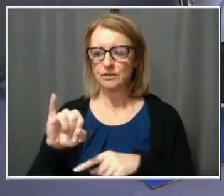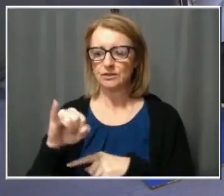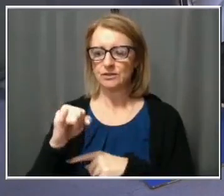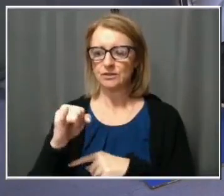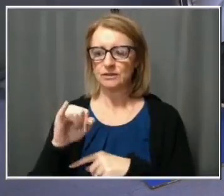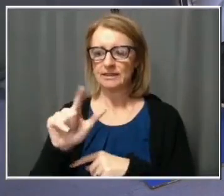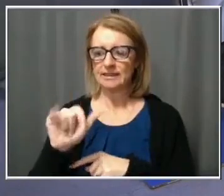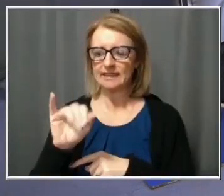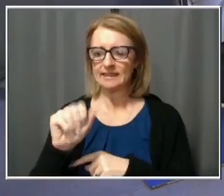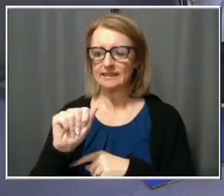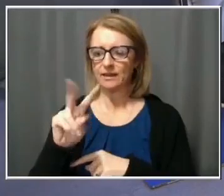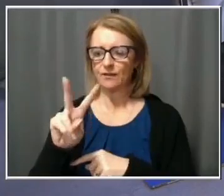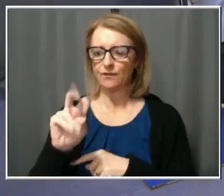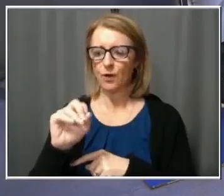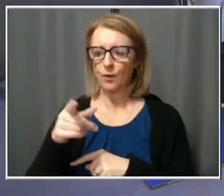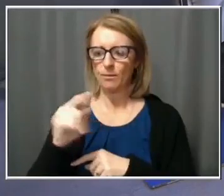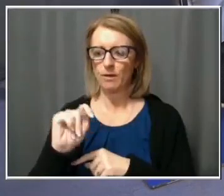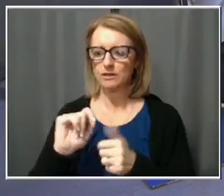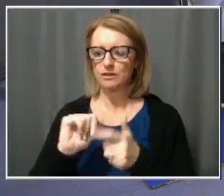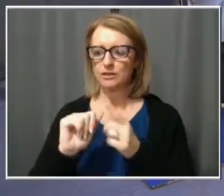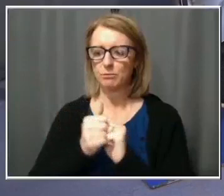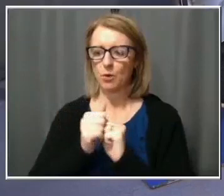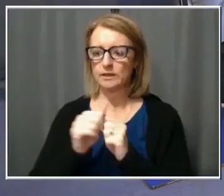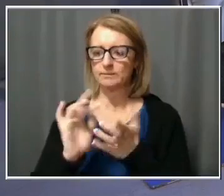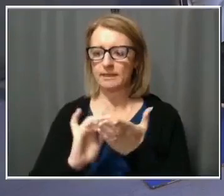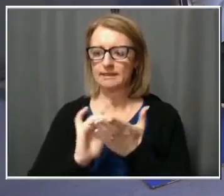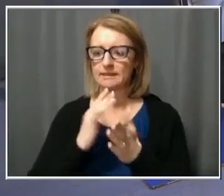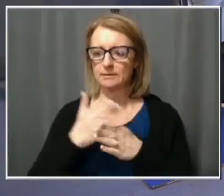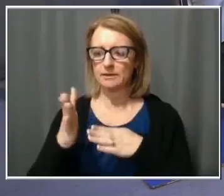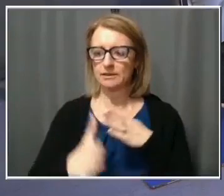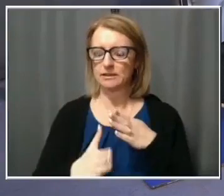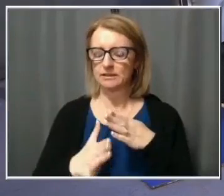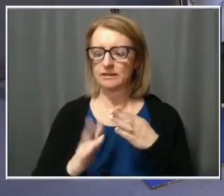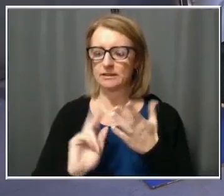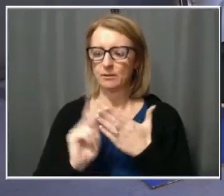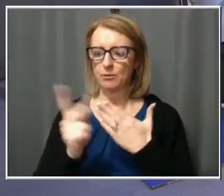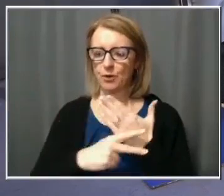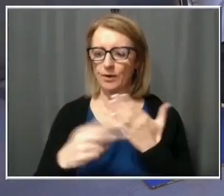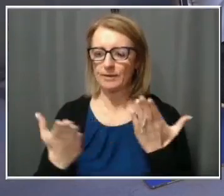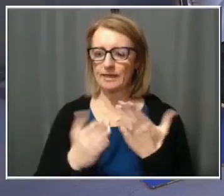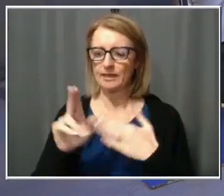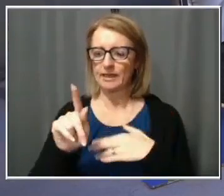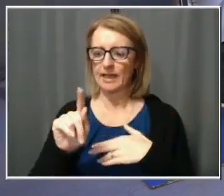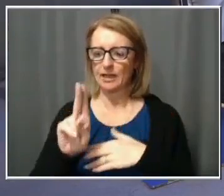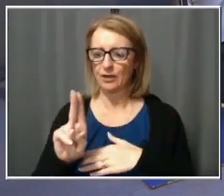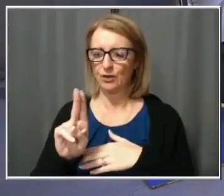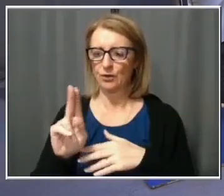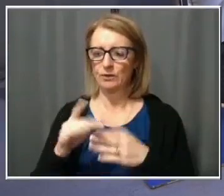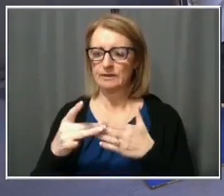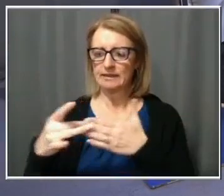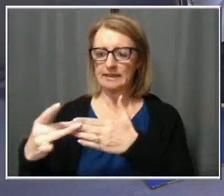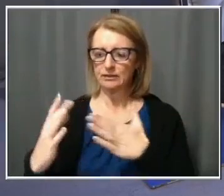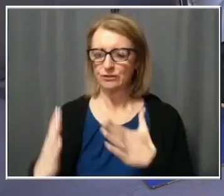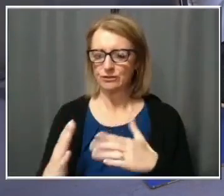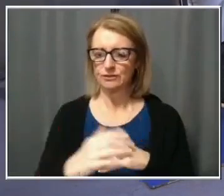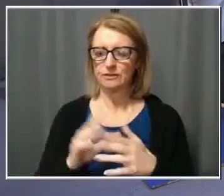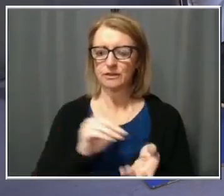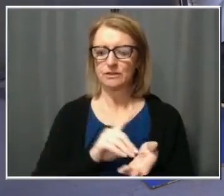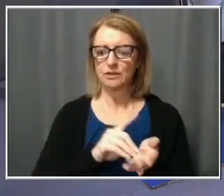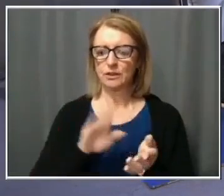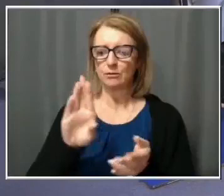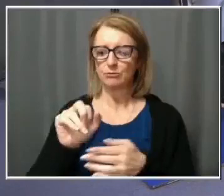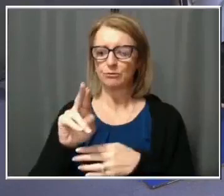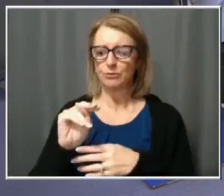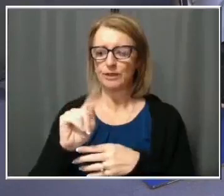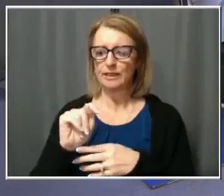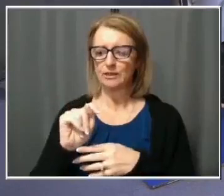sports medicine specialist who created and leads the female athlete program here at the University of Kansas Health System. We also have Dr. Brent Woods, a sports